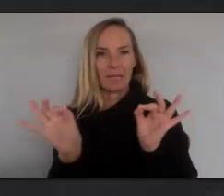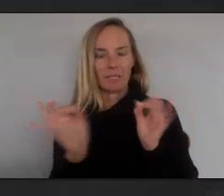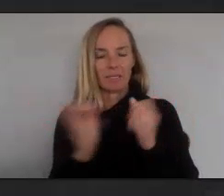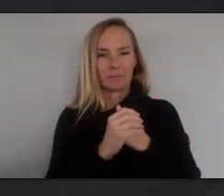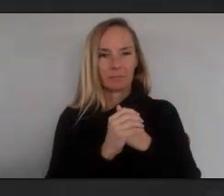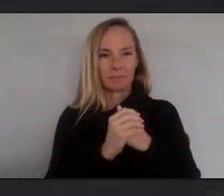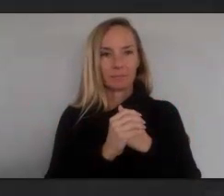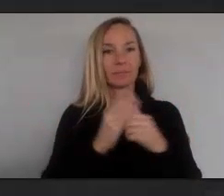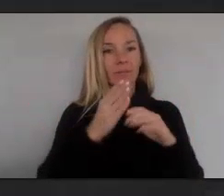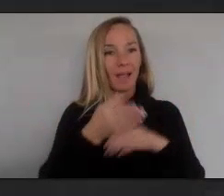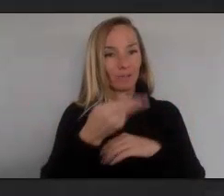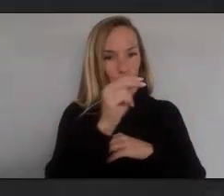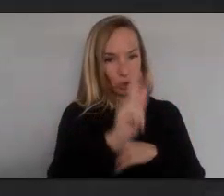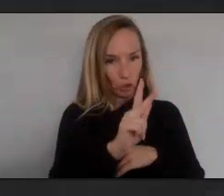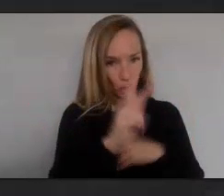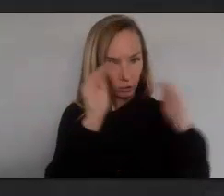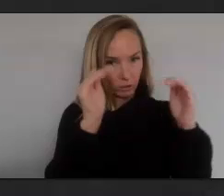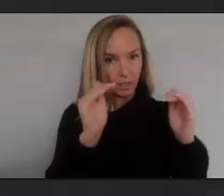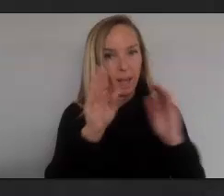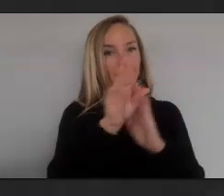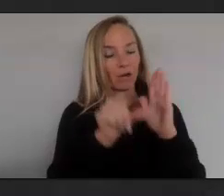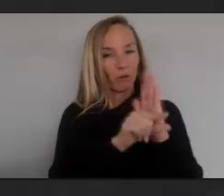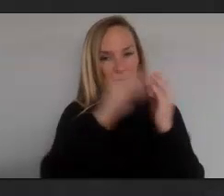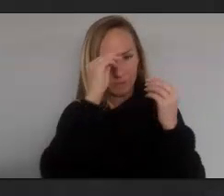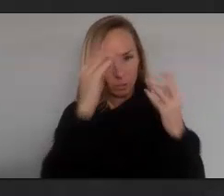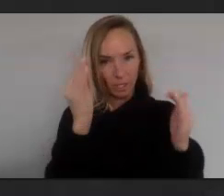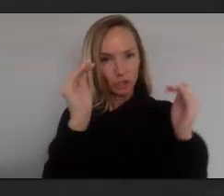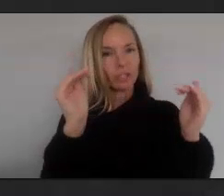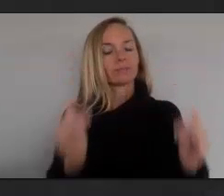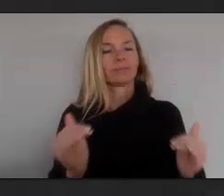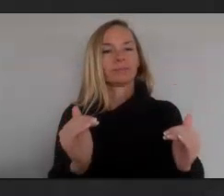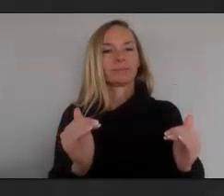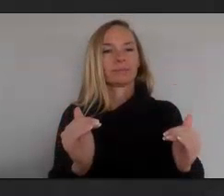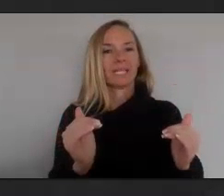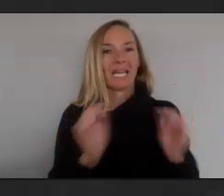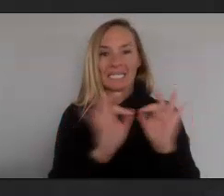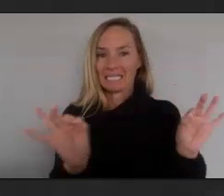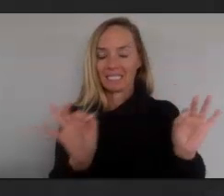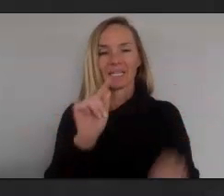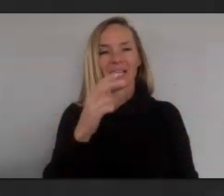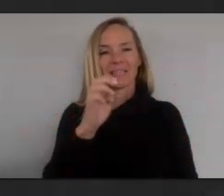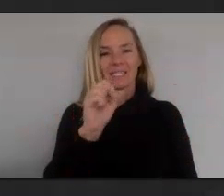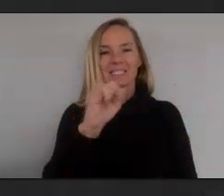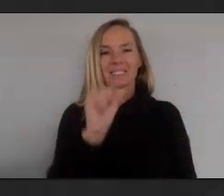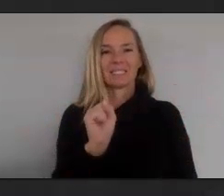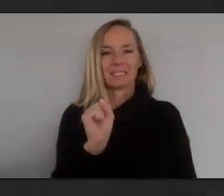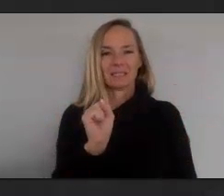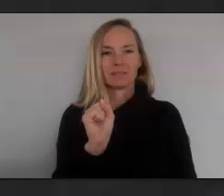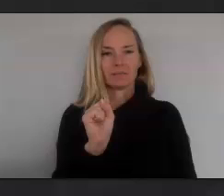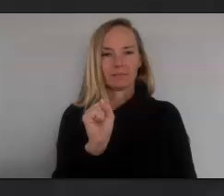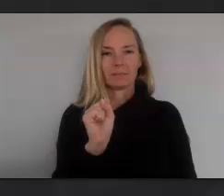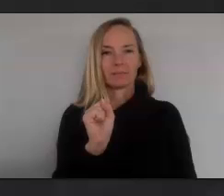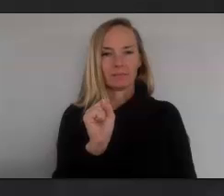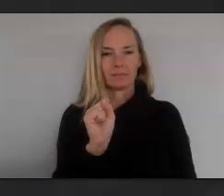After you've written the hook and background information on your topic, the next sentence you'll write is the thesis statement.